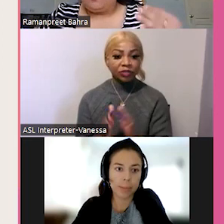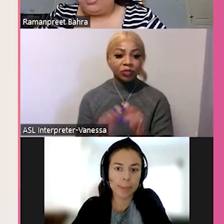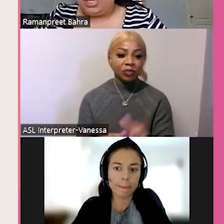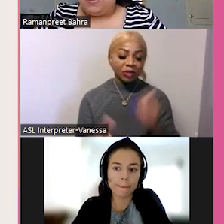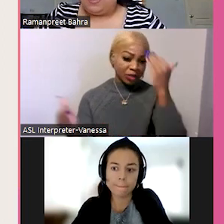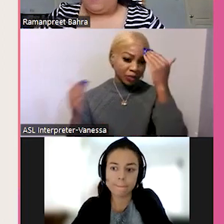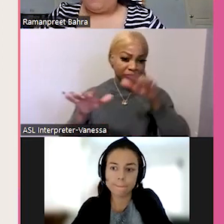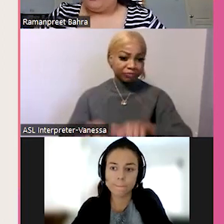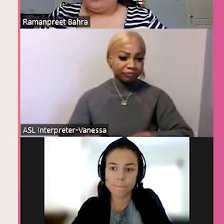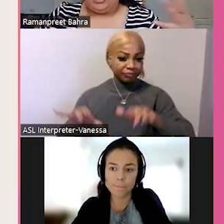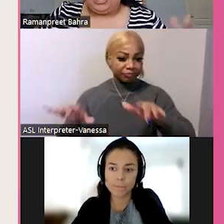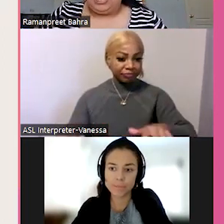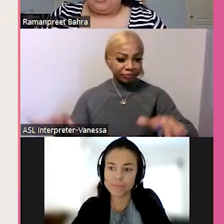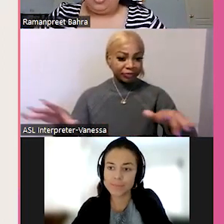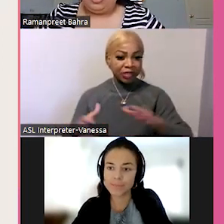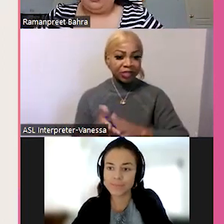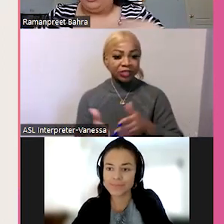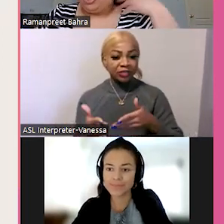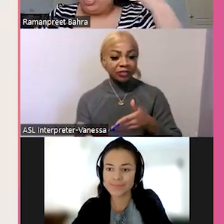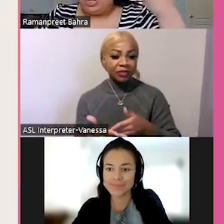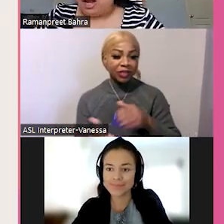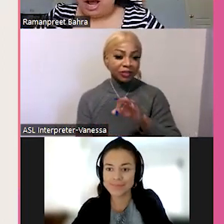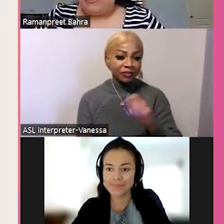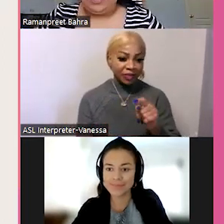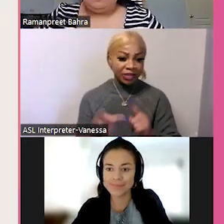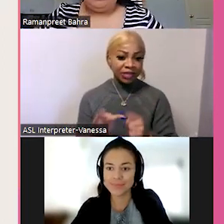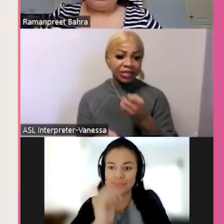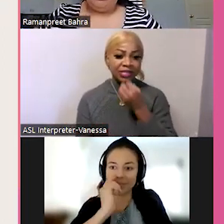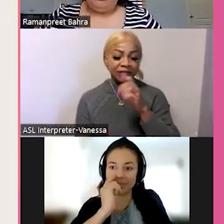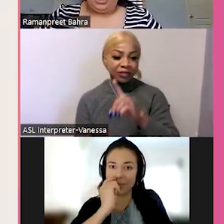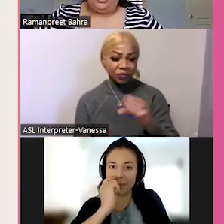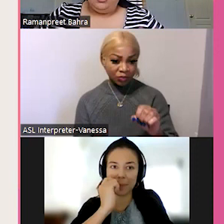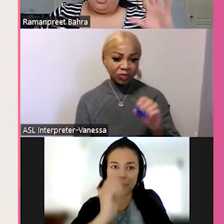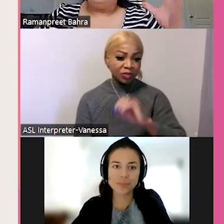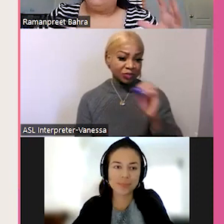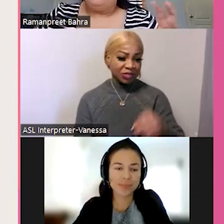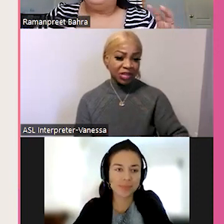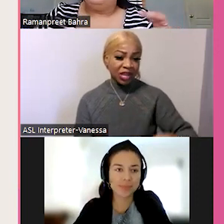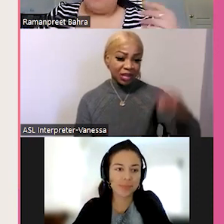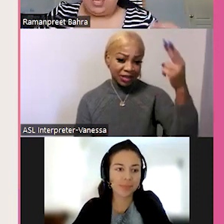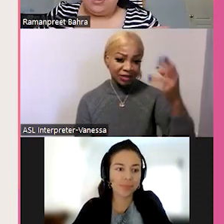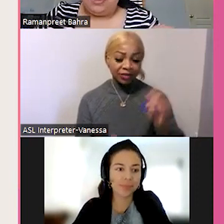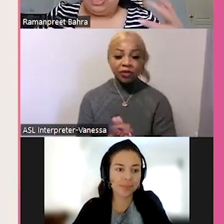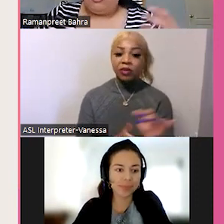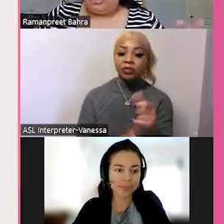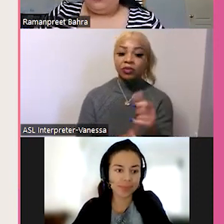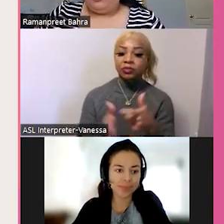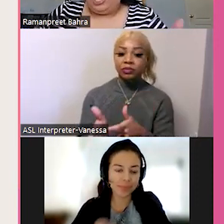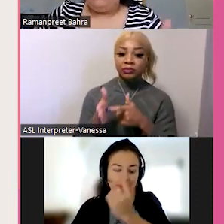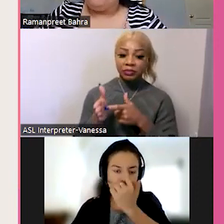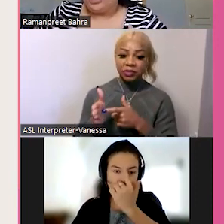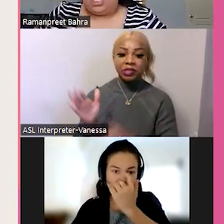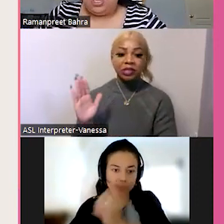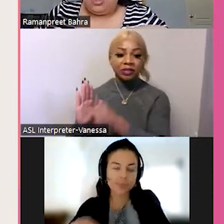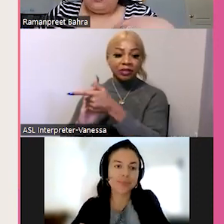this experience of fat phobia, eating disorders, which are at a high rate. Along with this demand of legislative